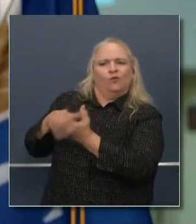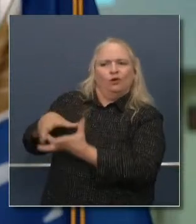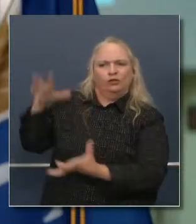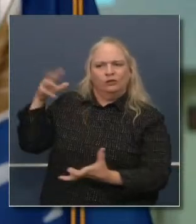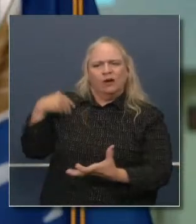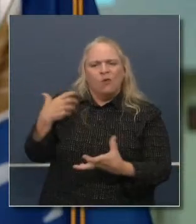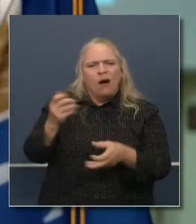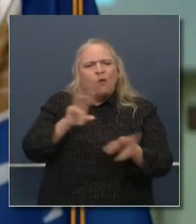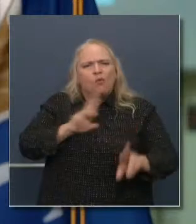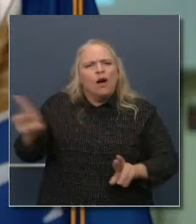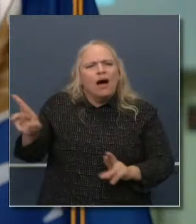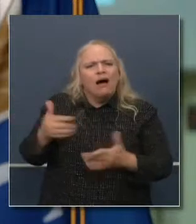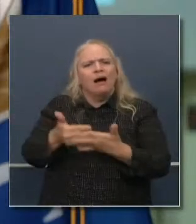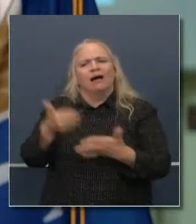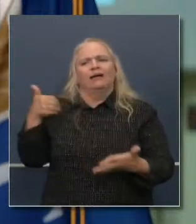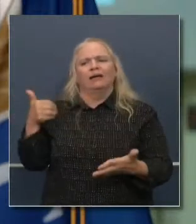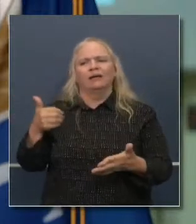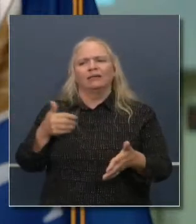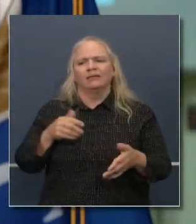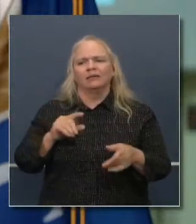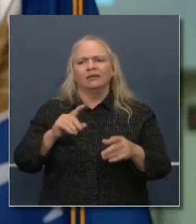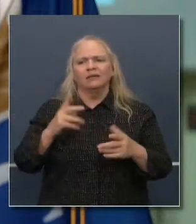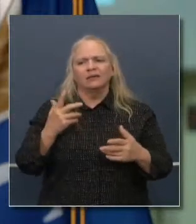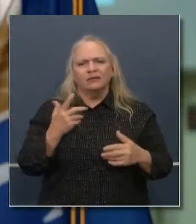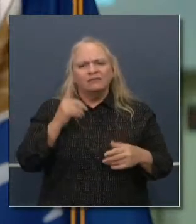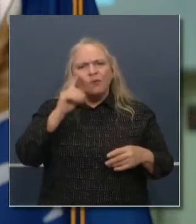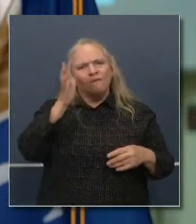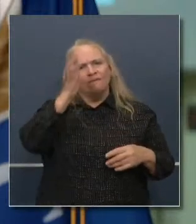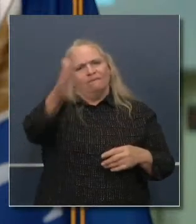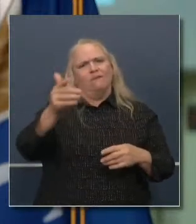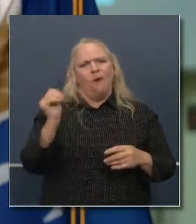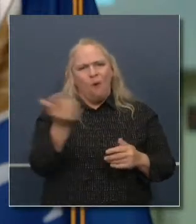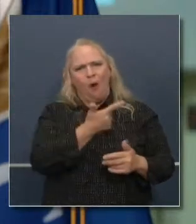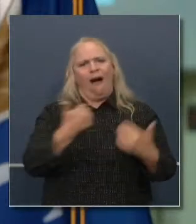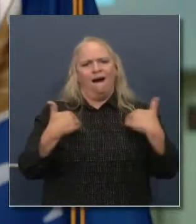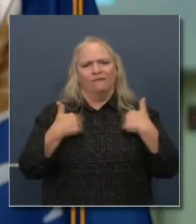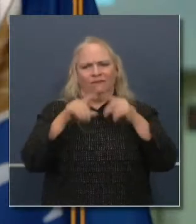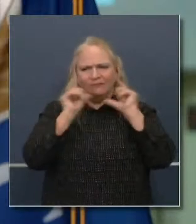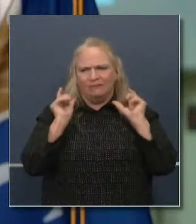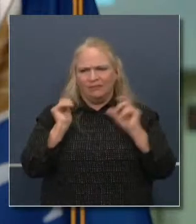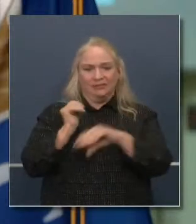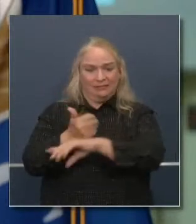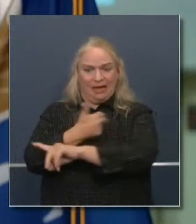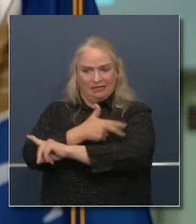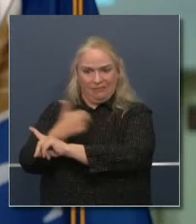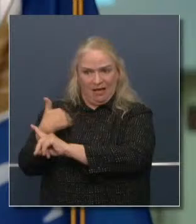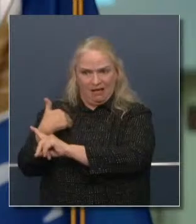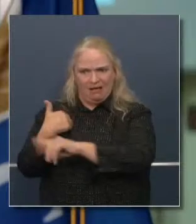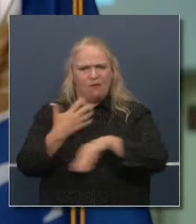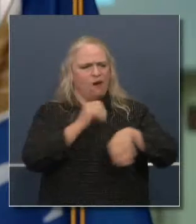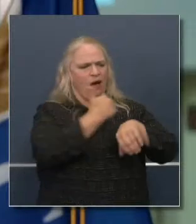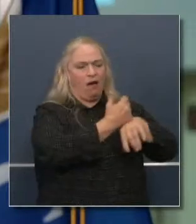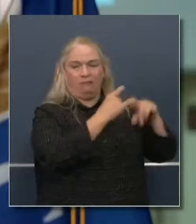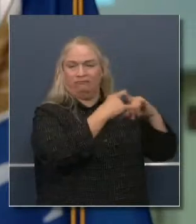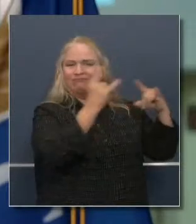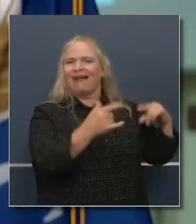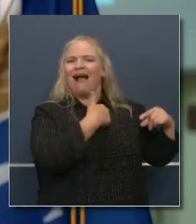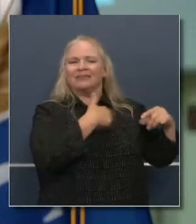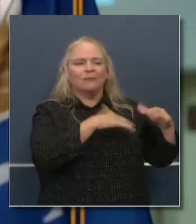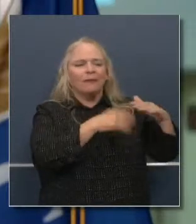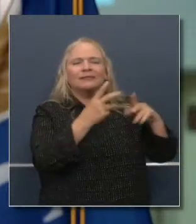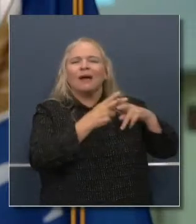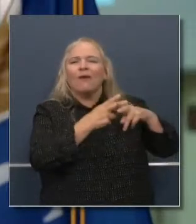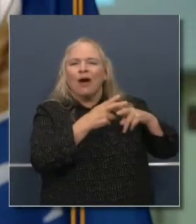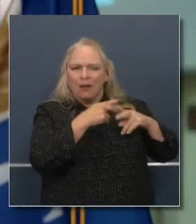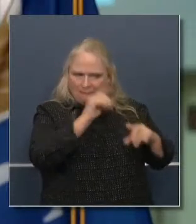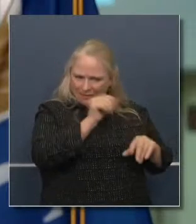processes throughout the state of California in different parts of the state, alternative care facilities, health care personnel that we've been